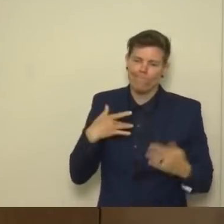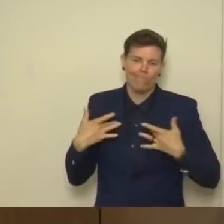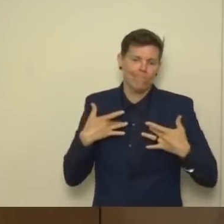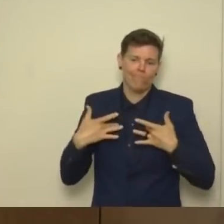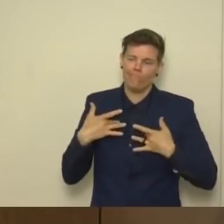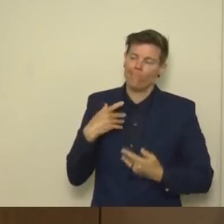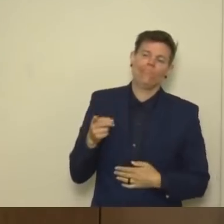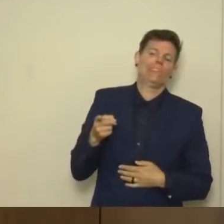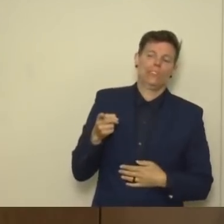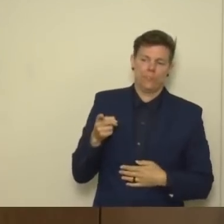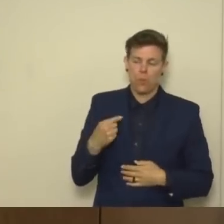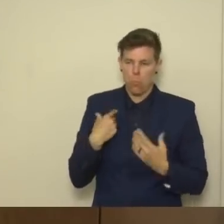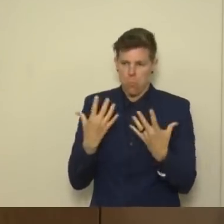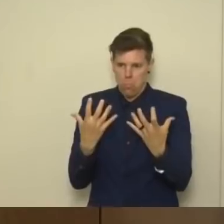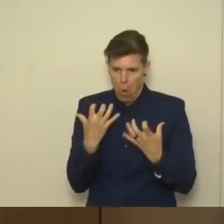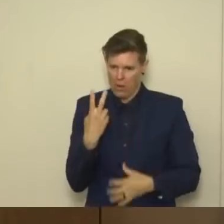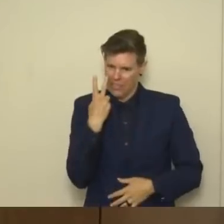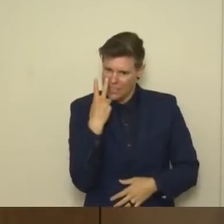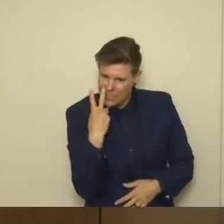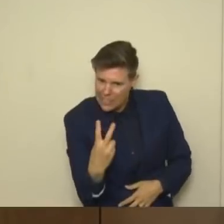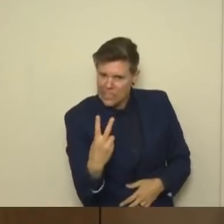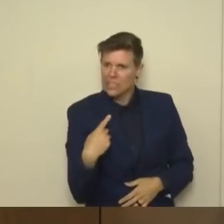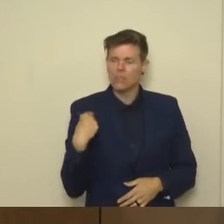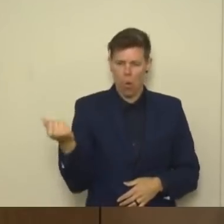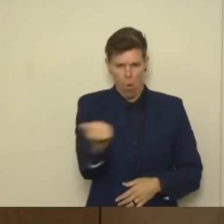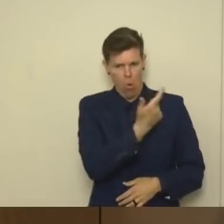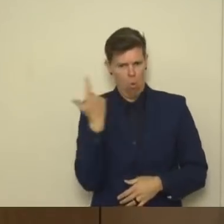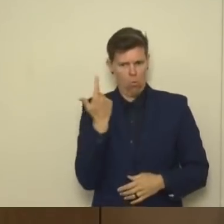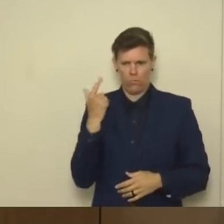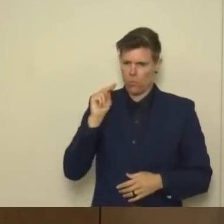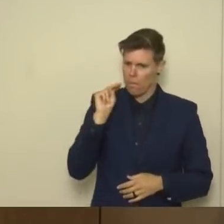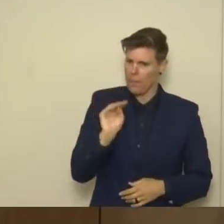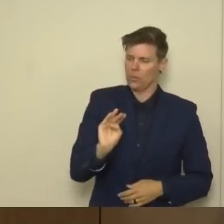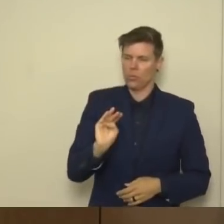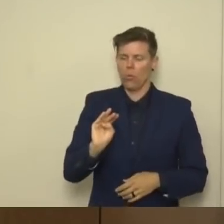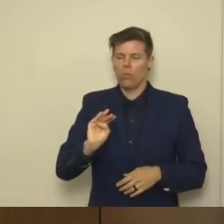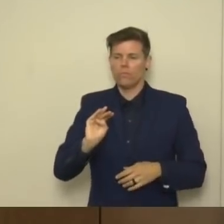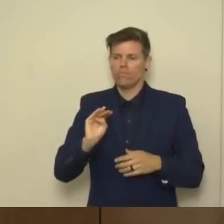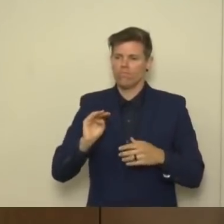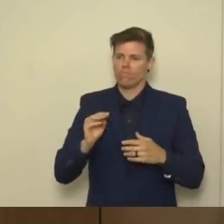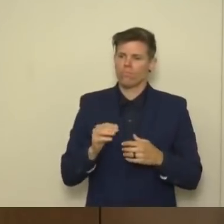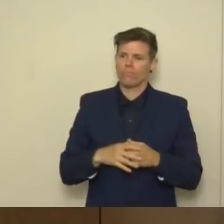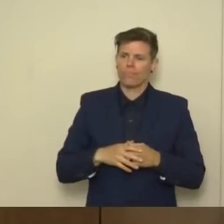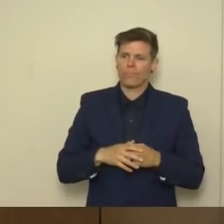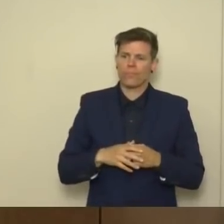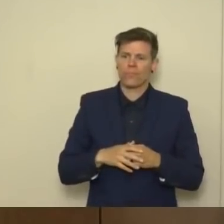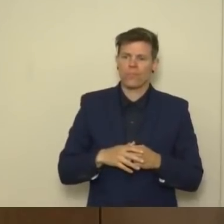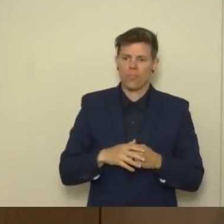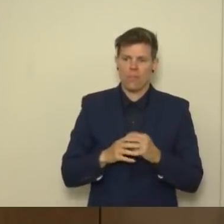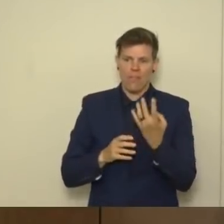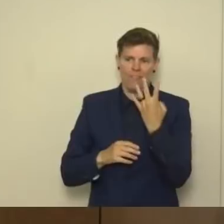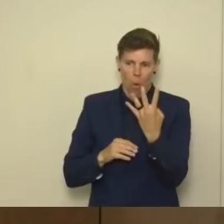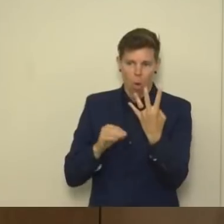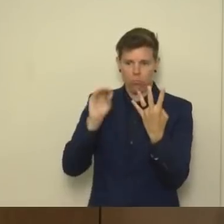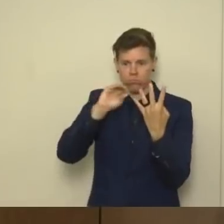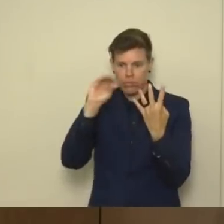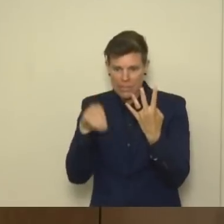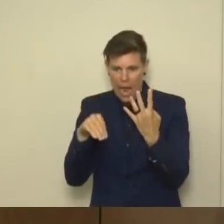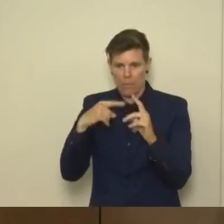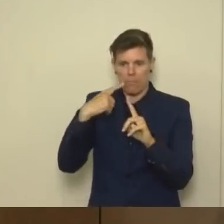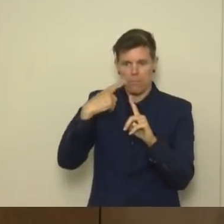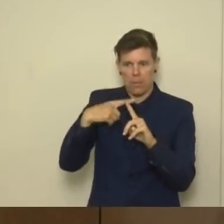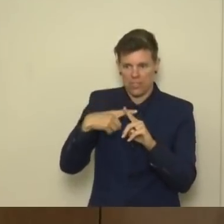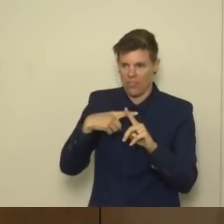us as a state not get any higher than 4% positivity rate for